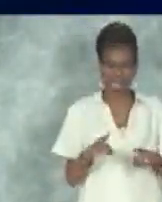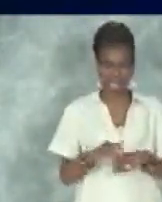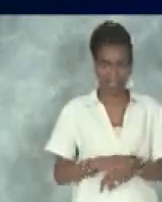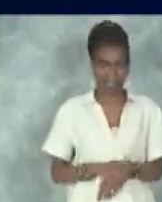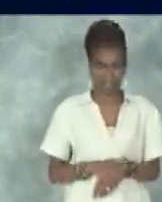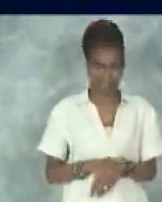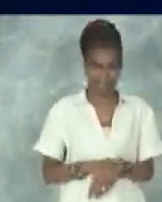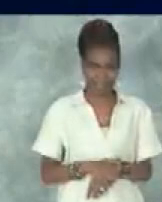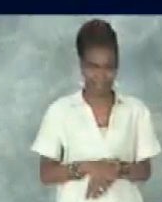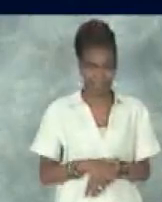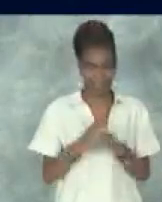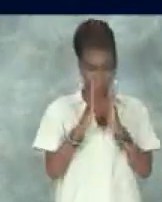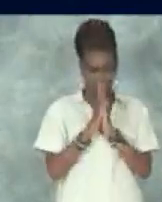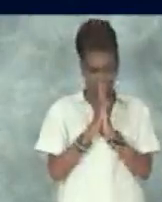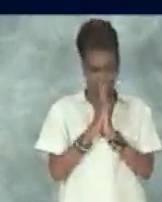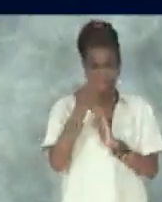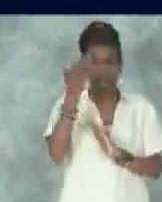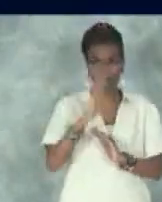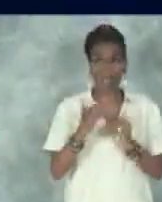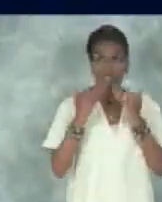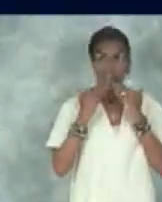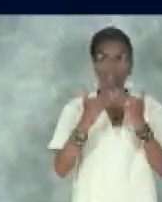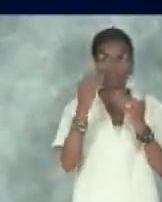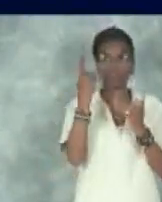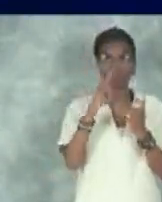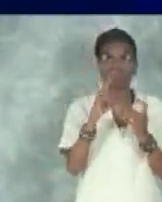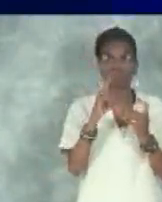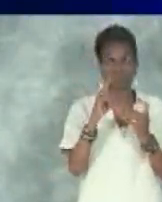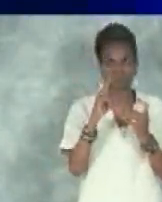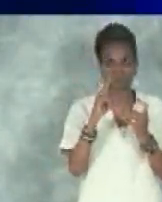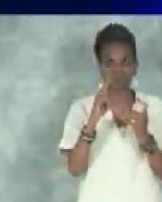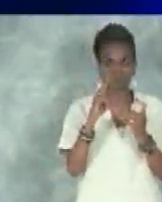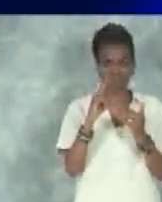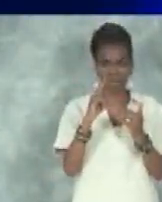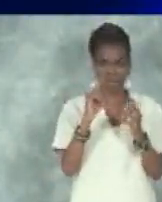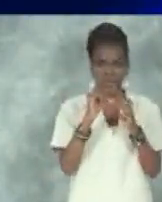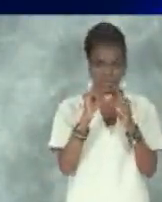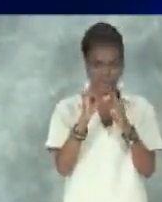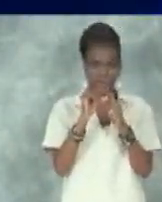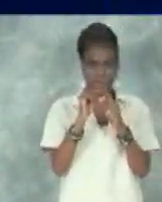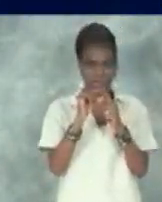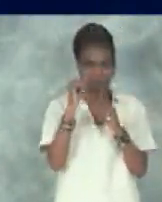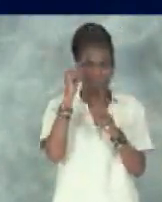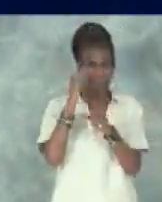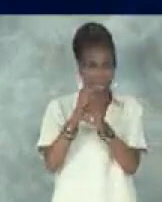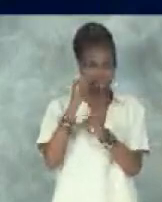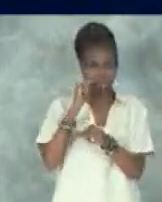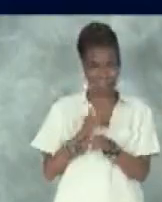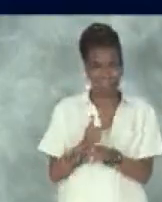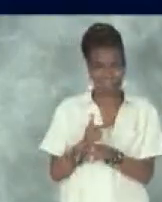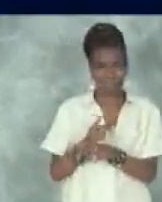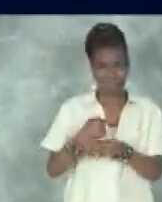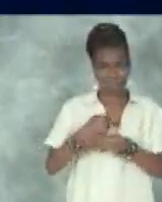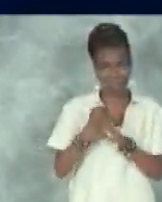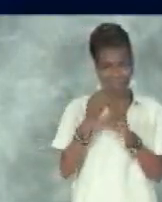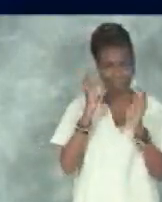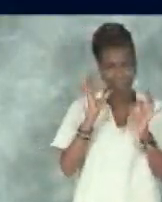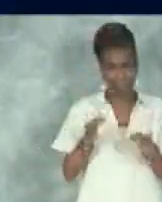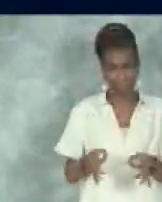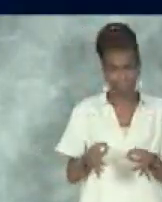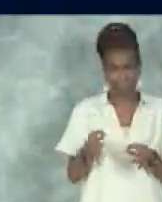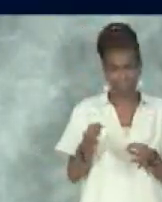you for the word. I thank you for my brother and my sister who is making a decision for you